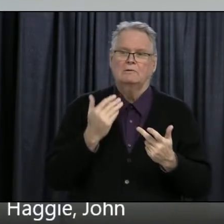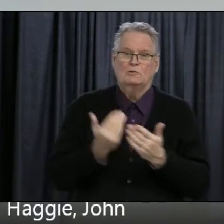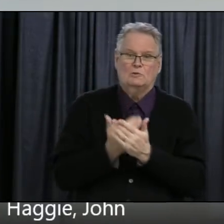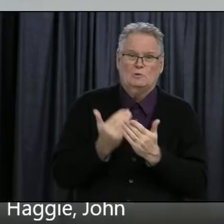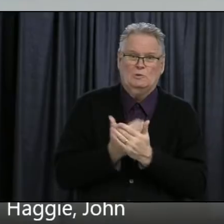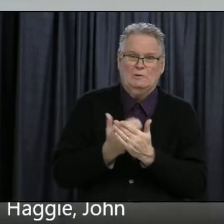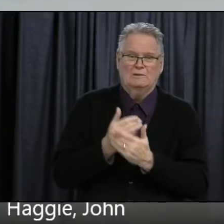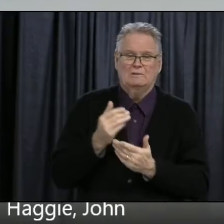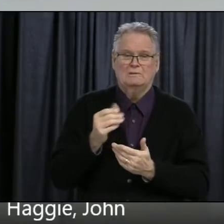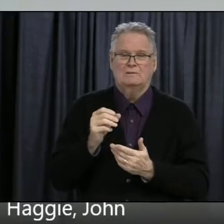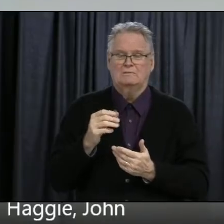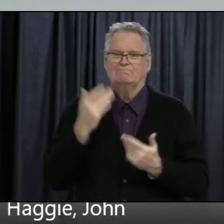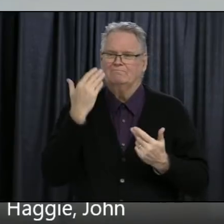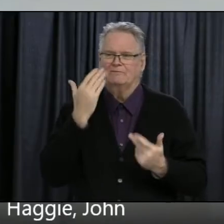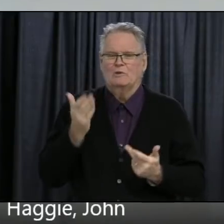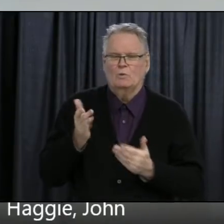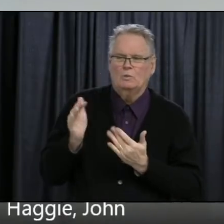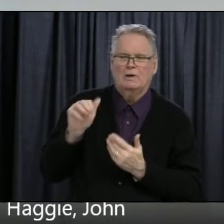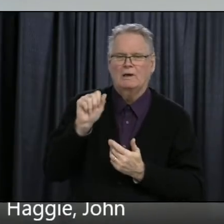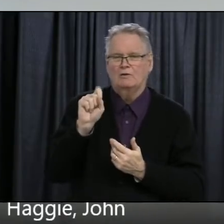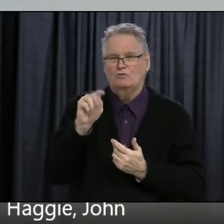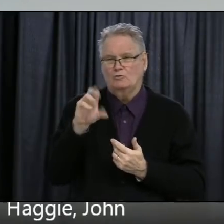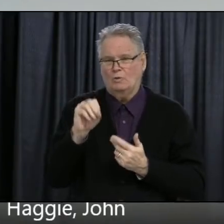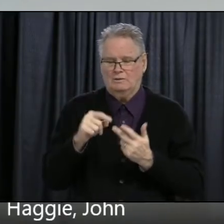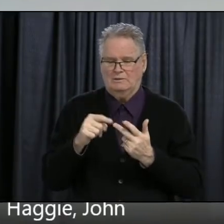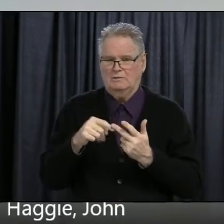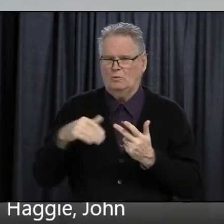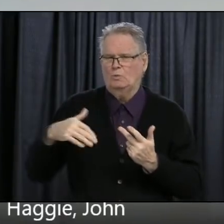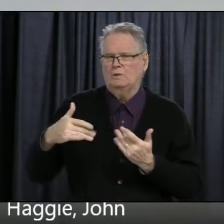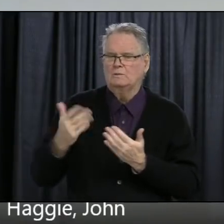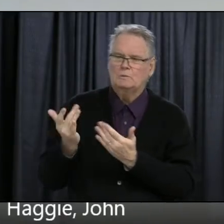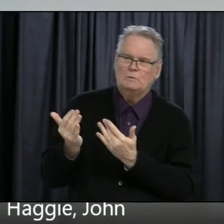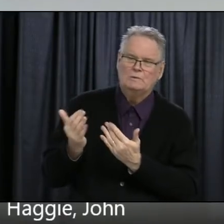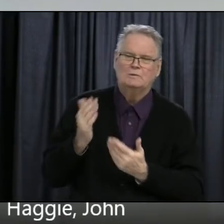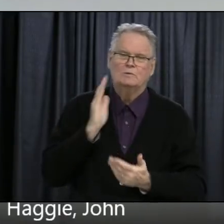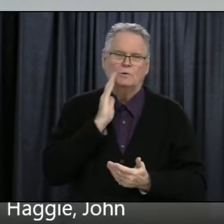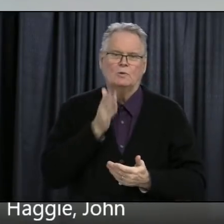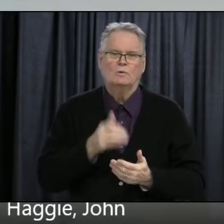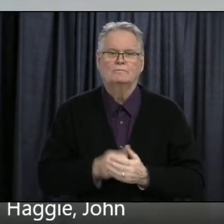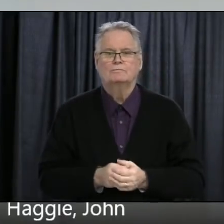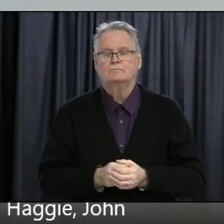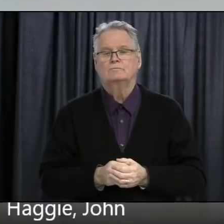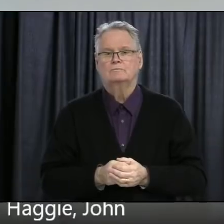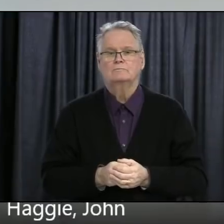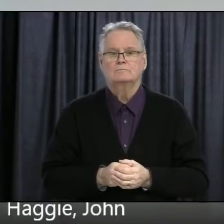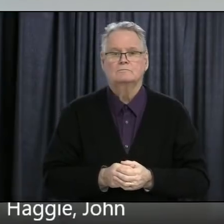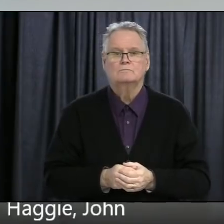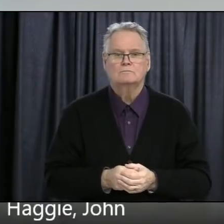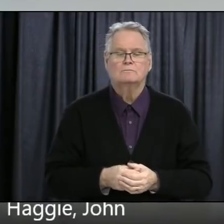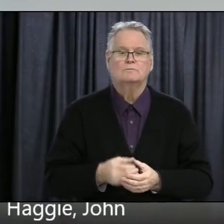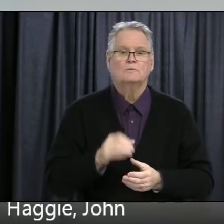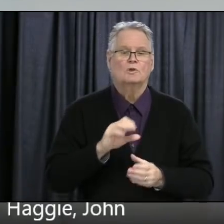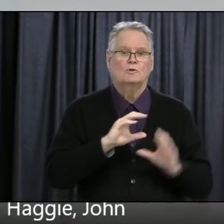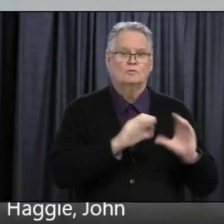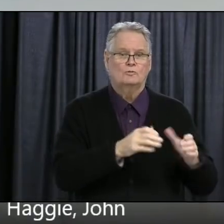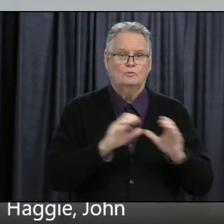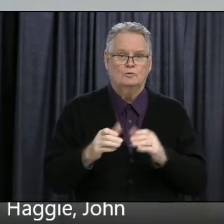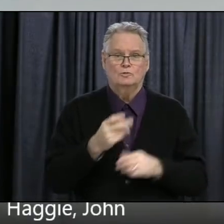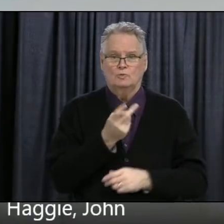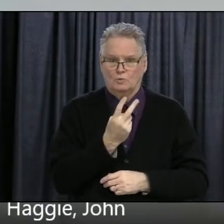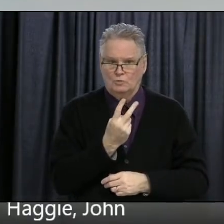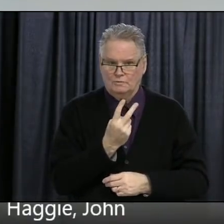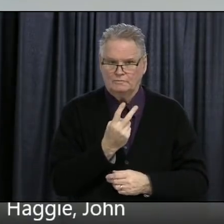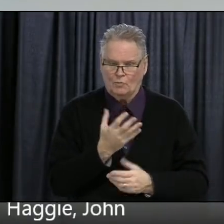why we've asked for pre-registration. So the short answer is it's based on clinical proximity to your risk of